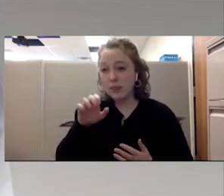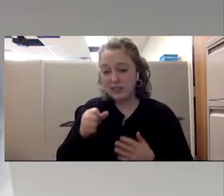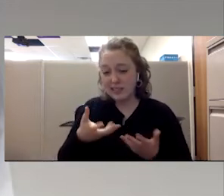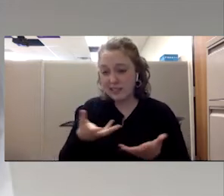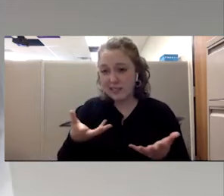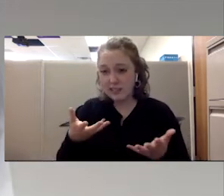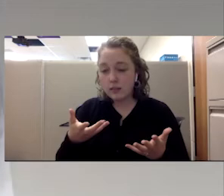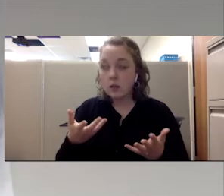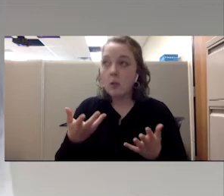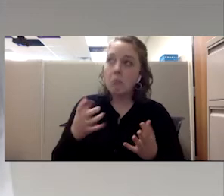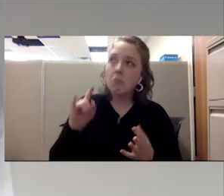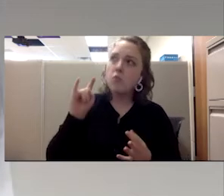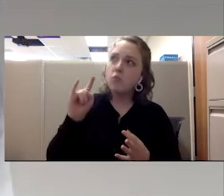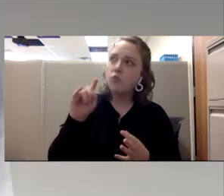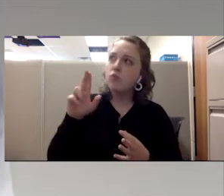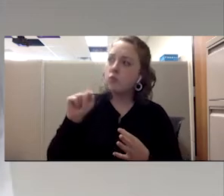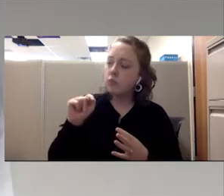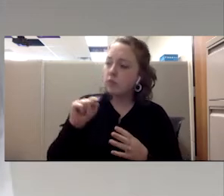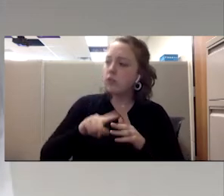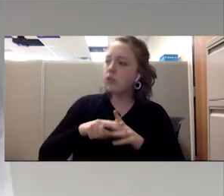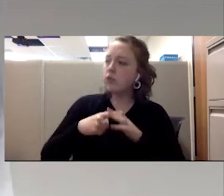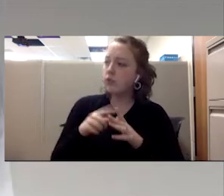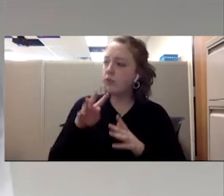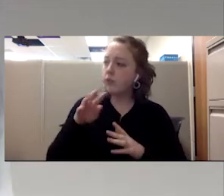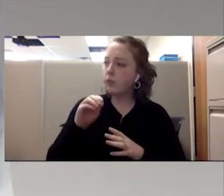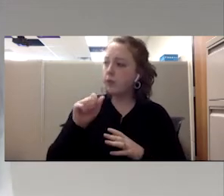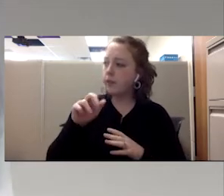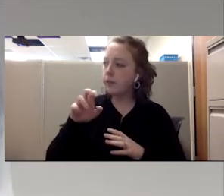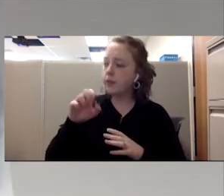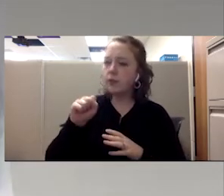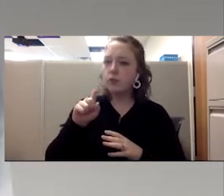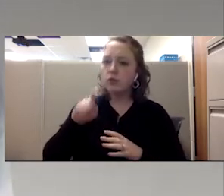right? Ought to be big enough for us.